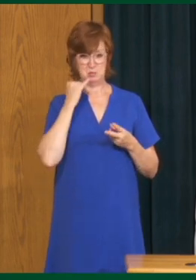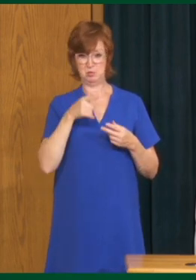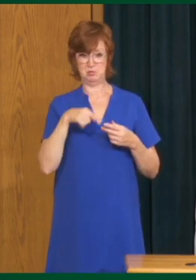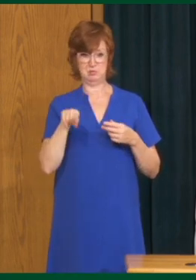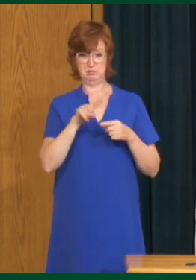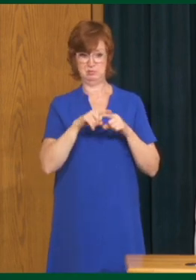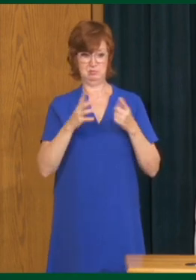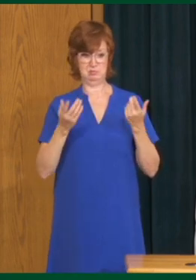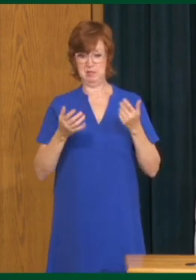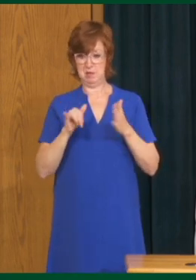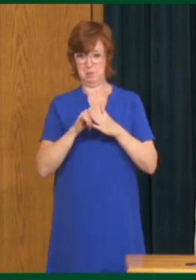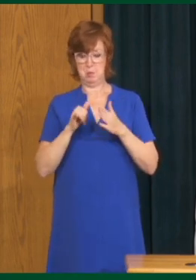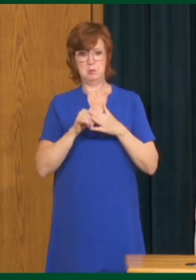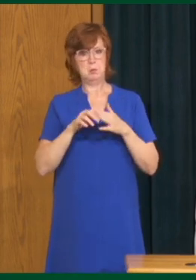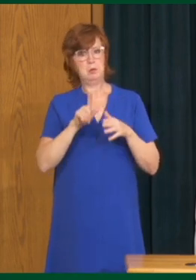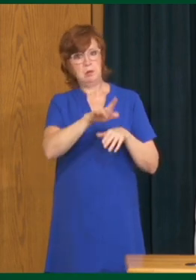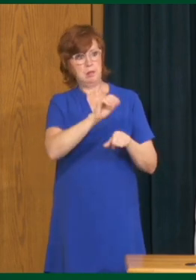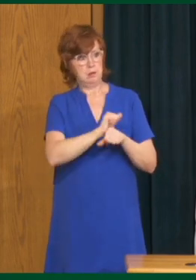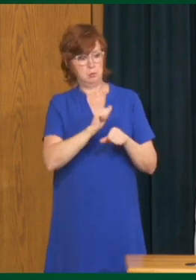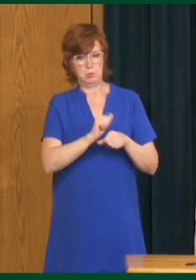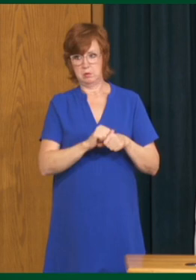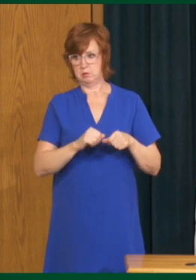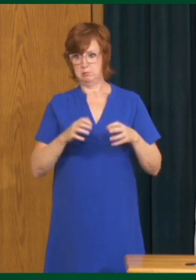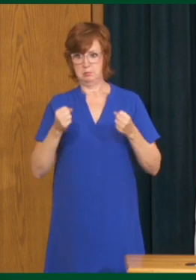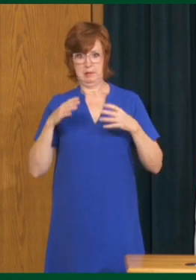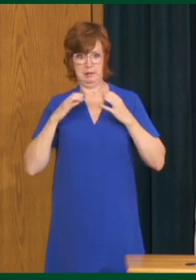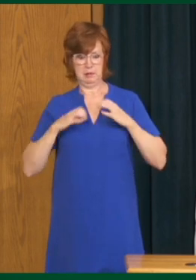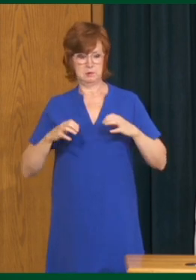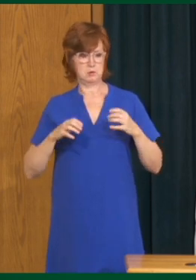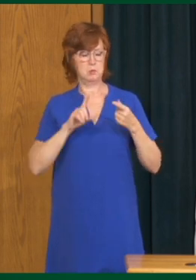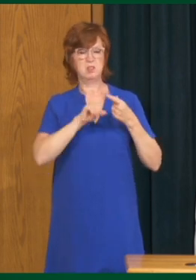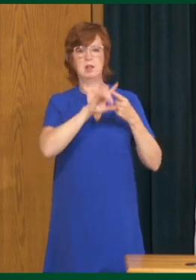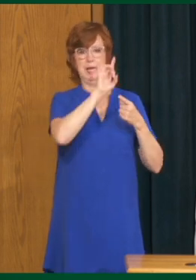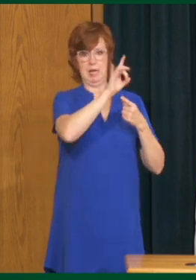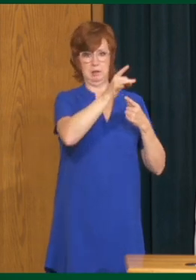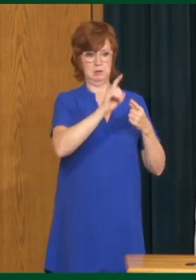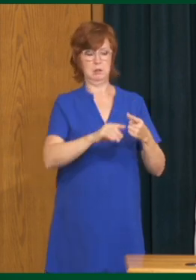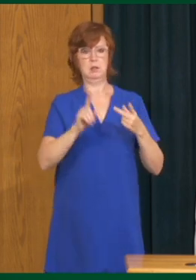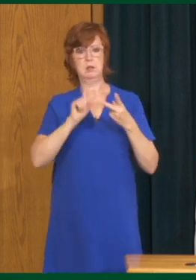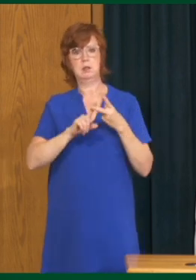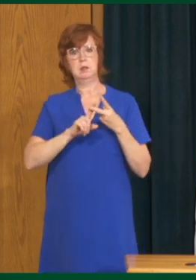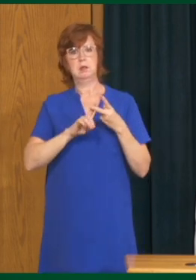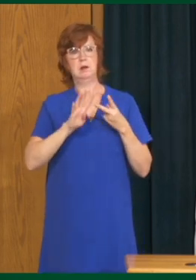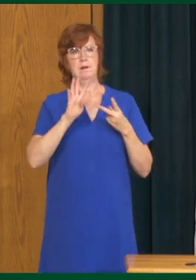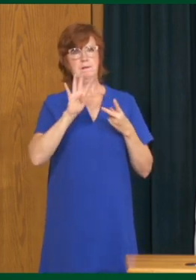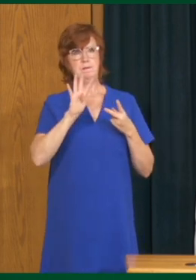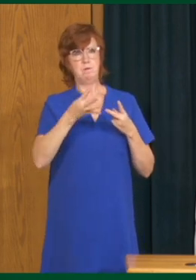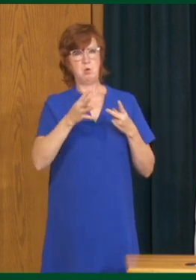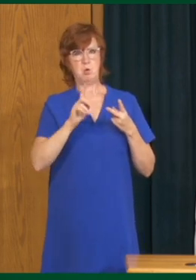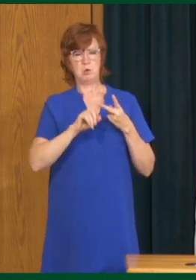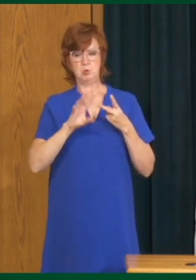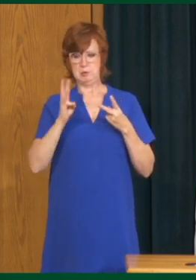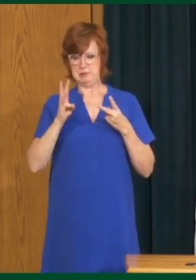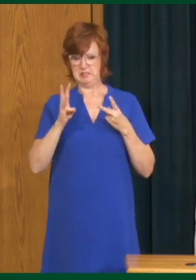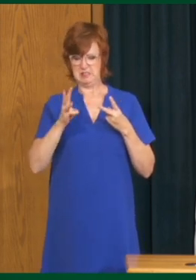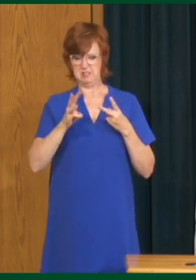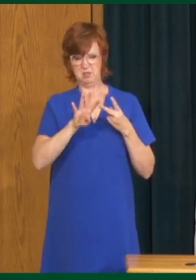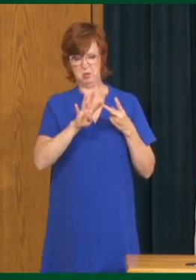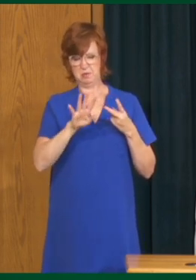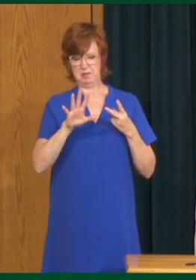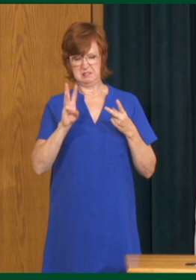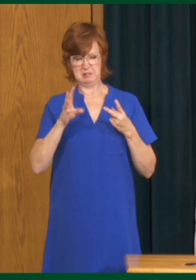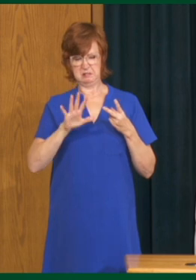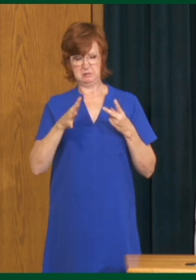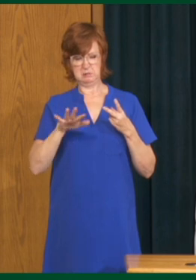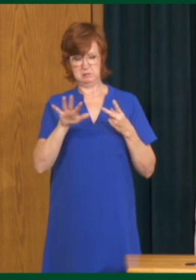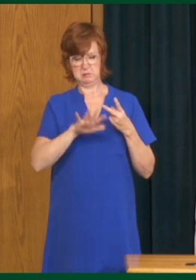is done. And then there's an additional 46 or so cases that are part of specific outbreaks and specific communal